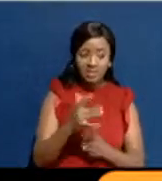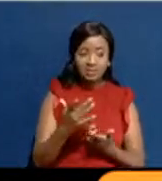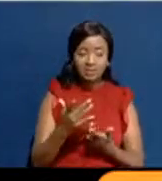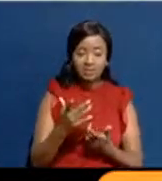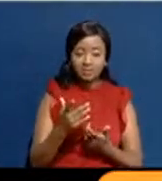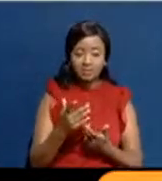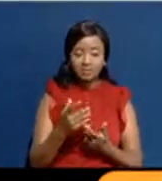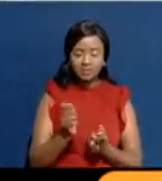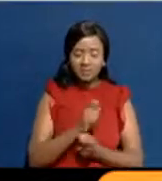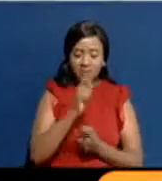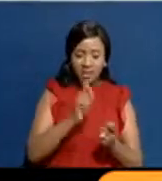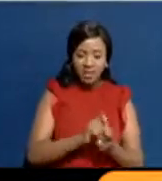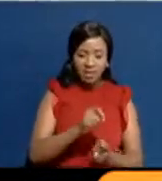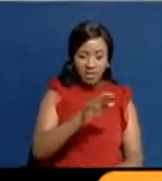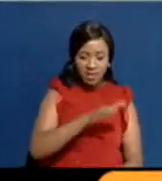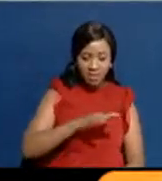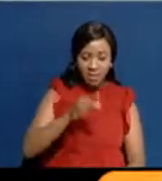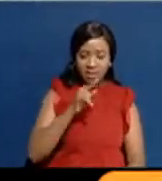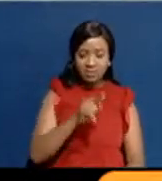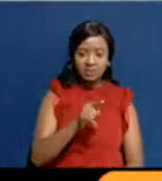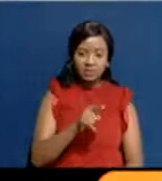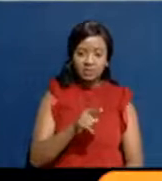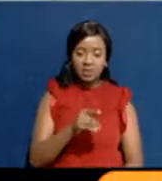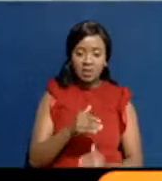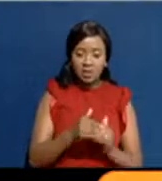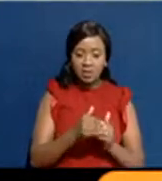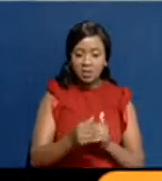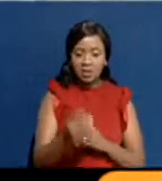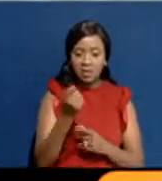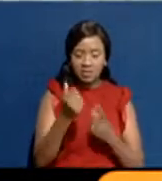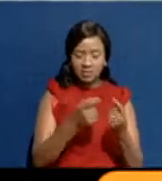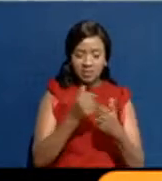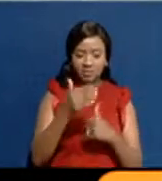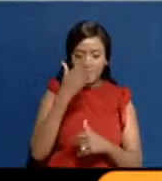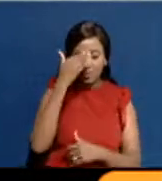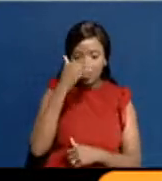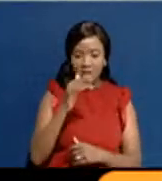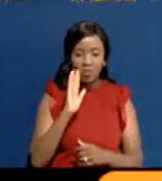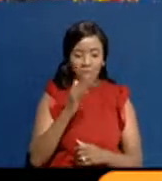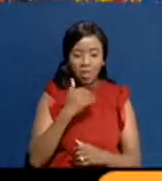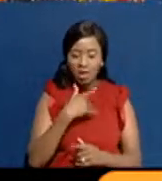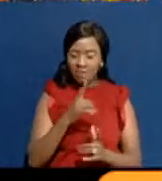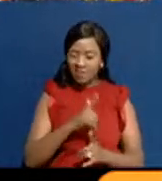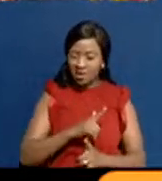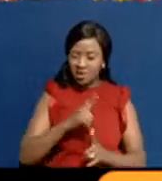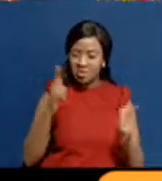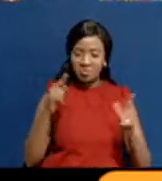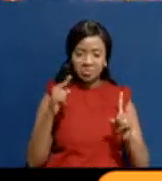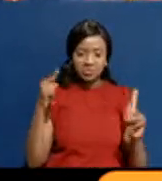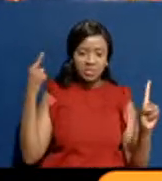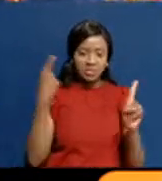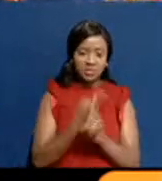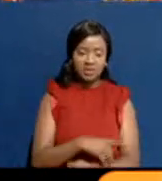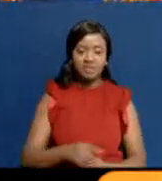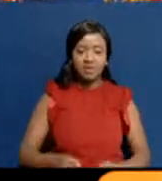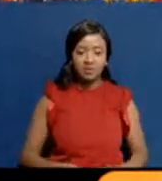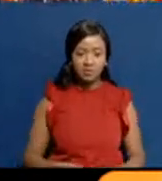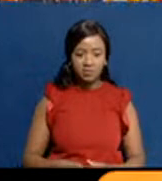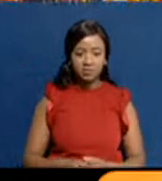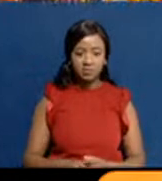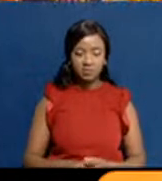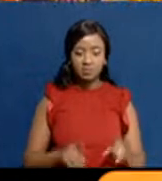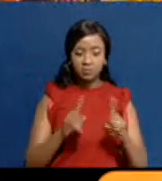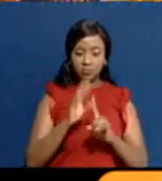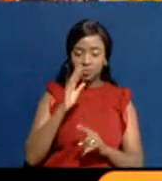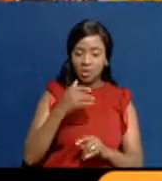space of these few days, there'll be a huge difference. There'll be a